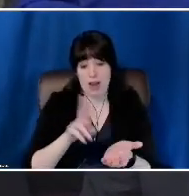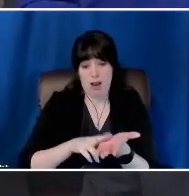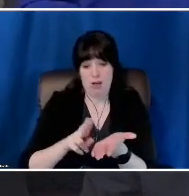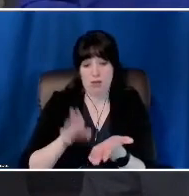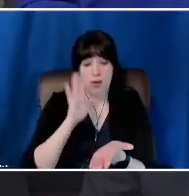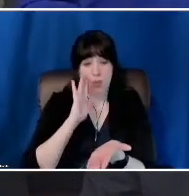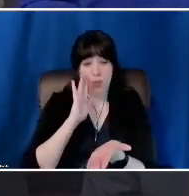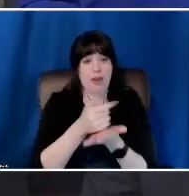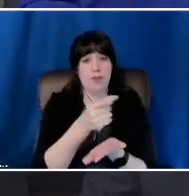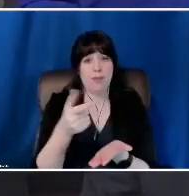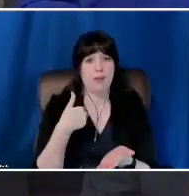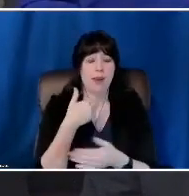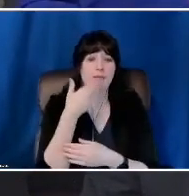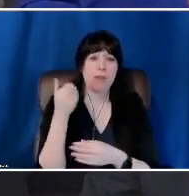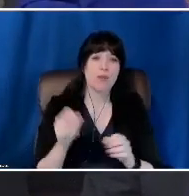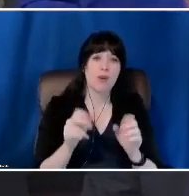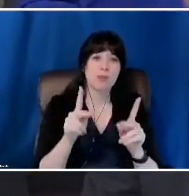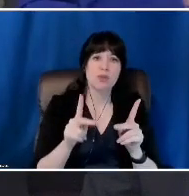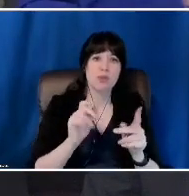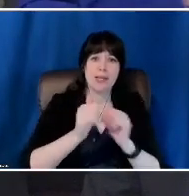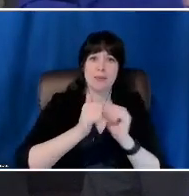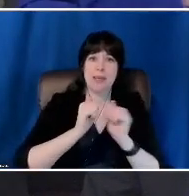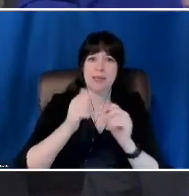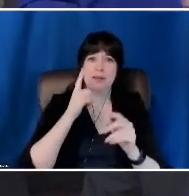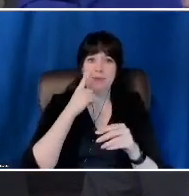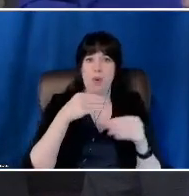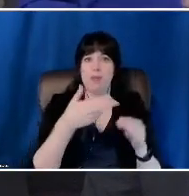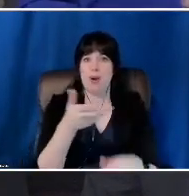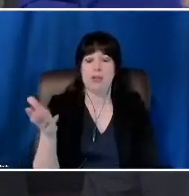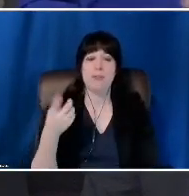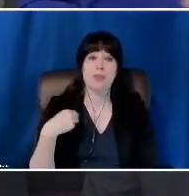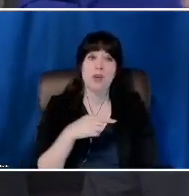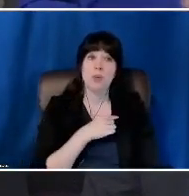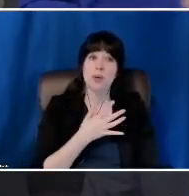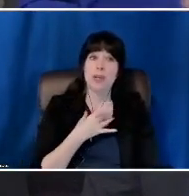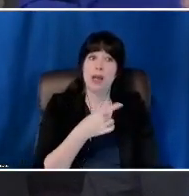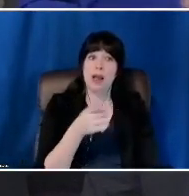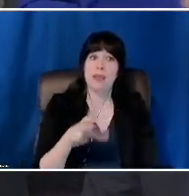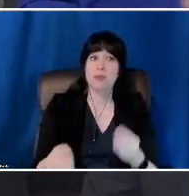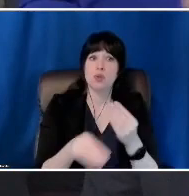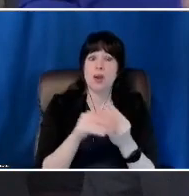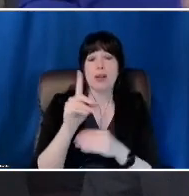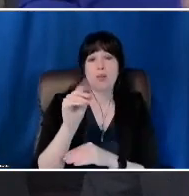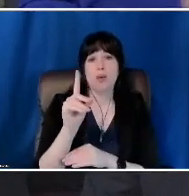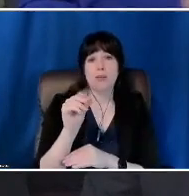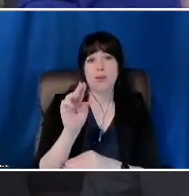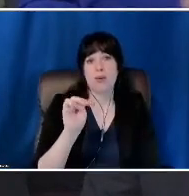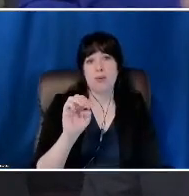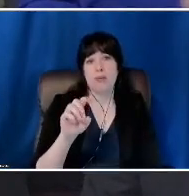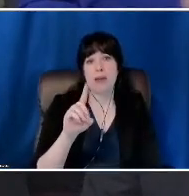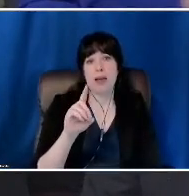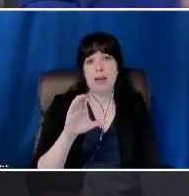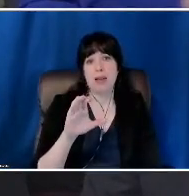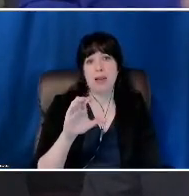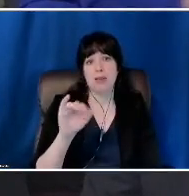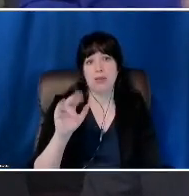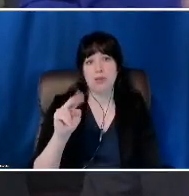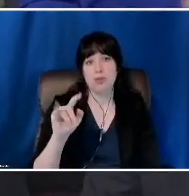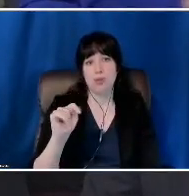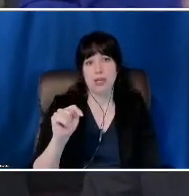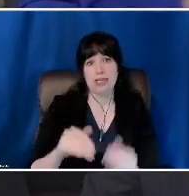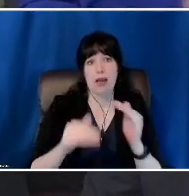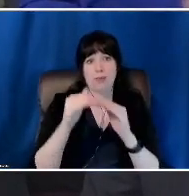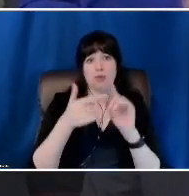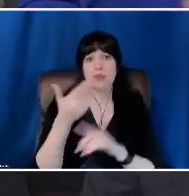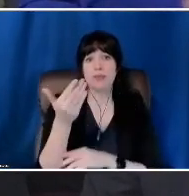a better opportunity to be competitive in the market. We would like them to add one more medic unit to get to 15. And so we're right now,